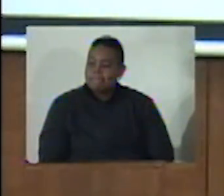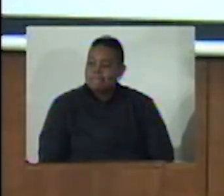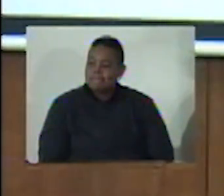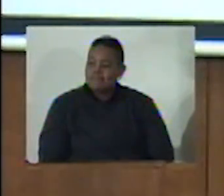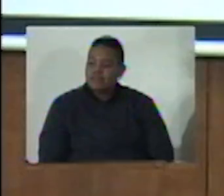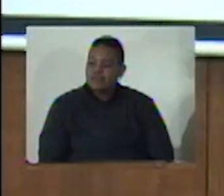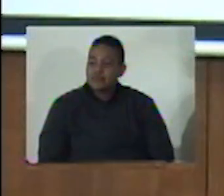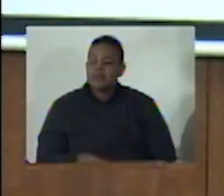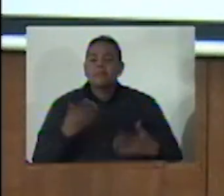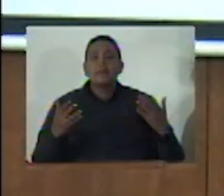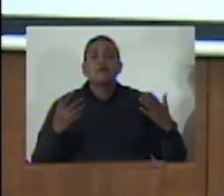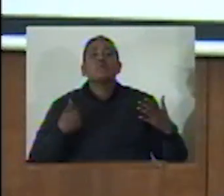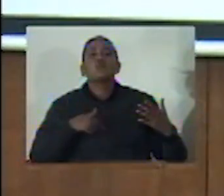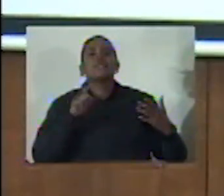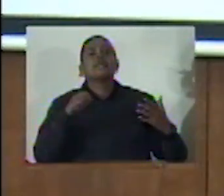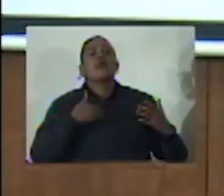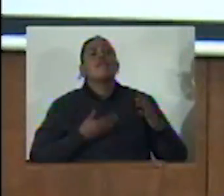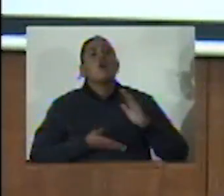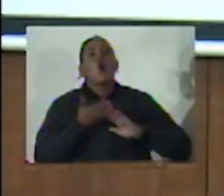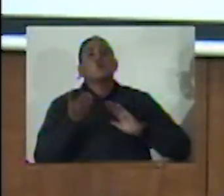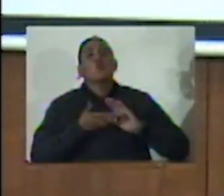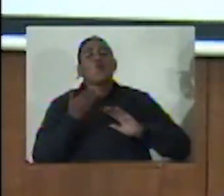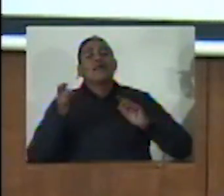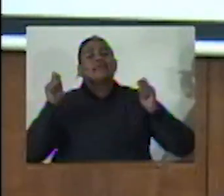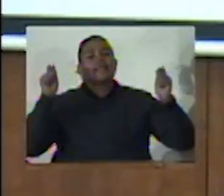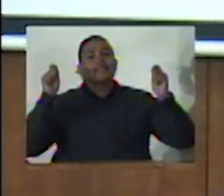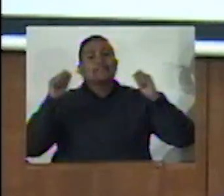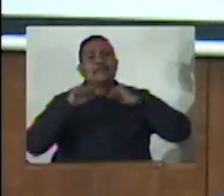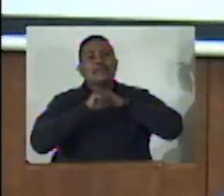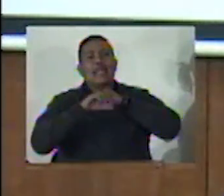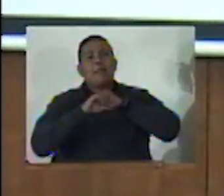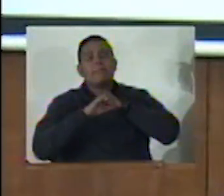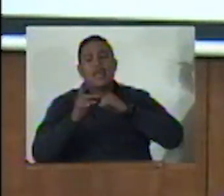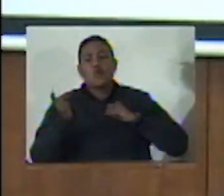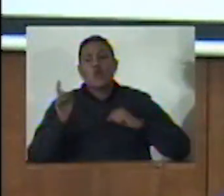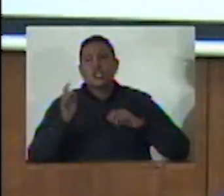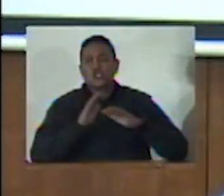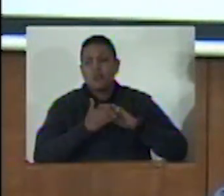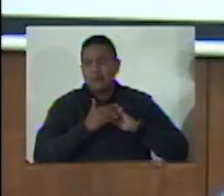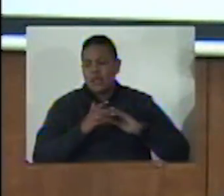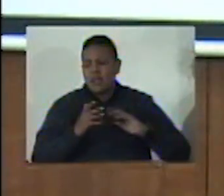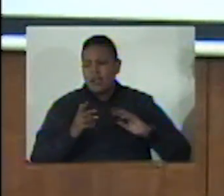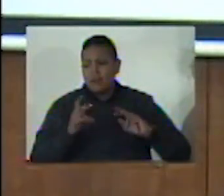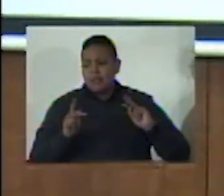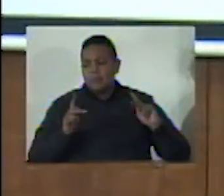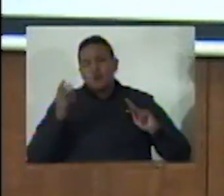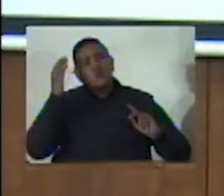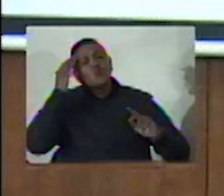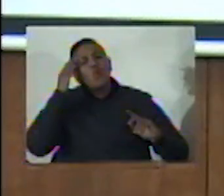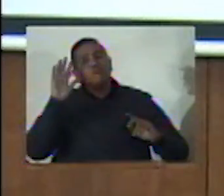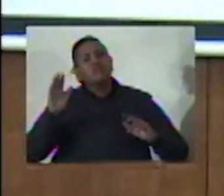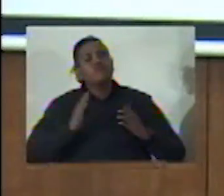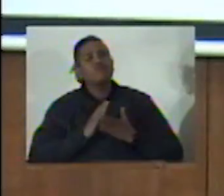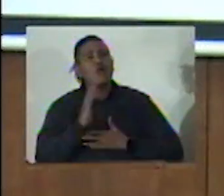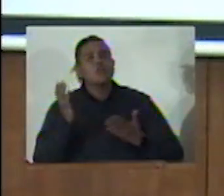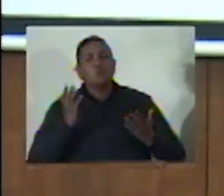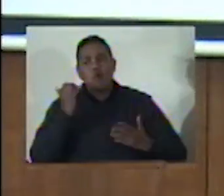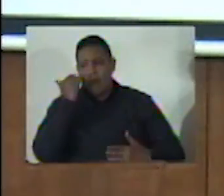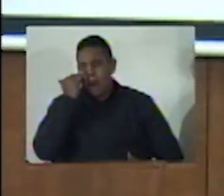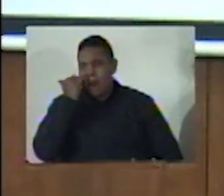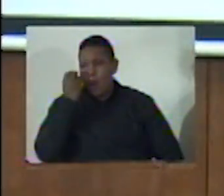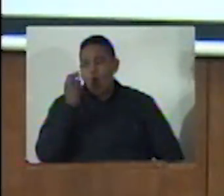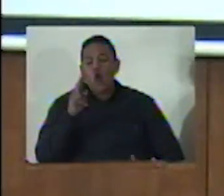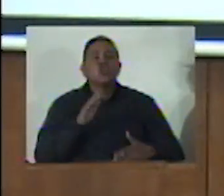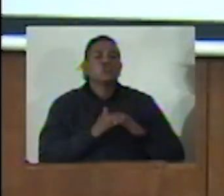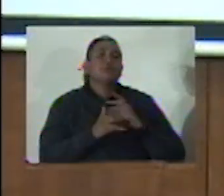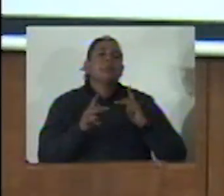we need to have ongoing campaigns where Jamaicans know what their rights are, or Jamaicans have